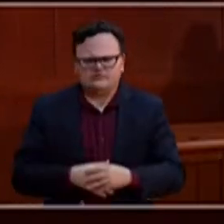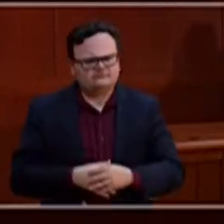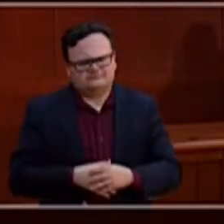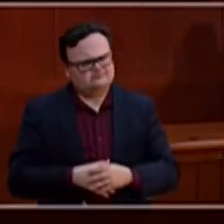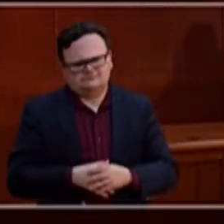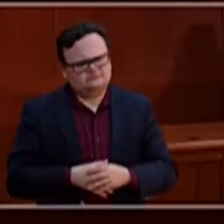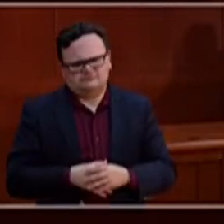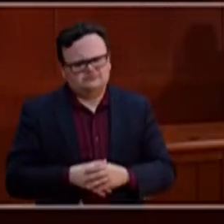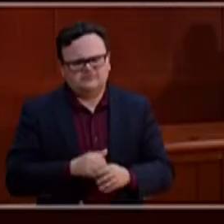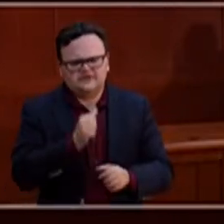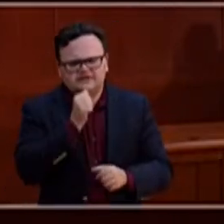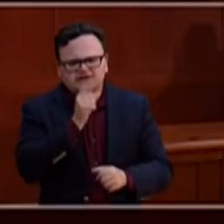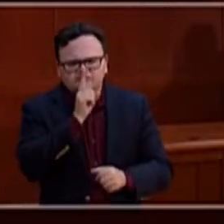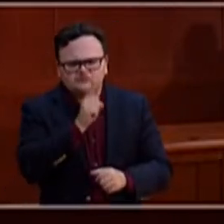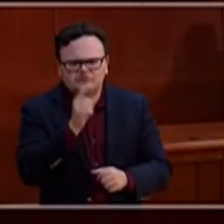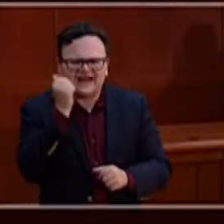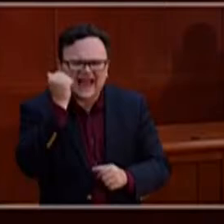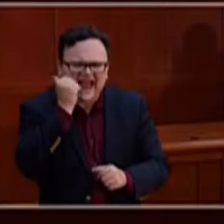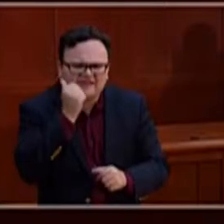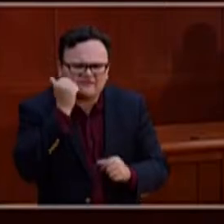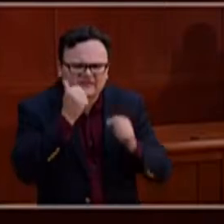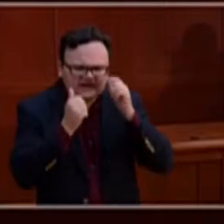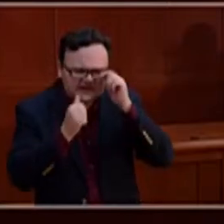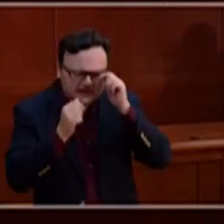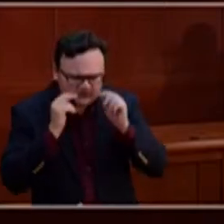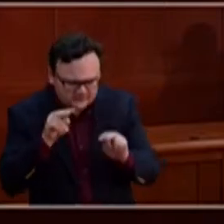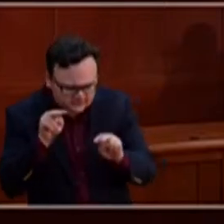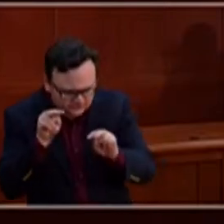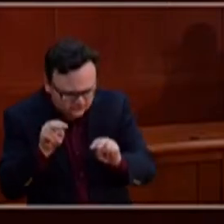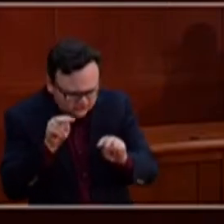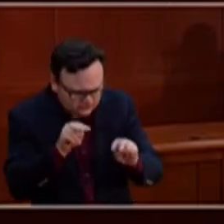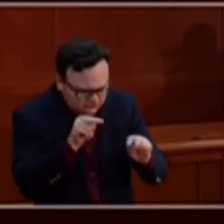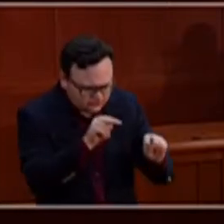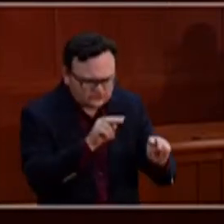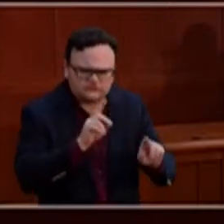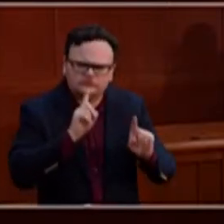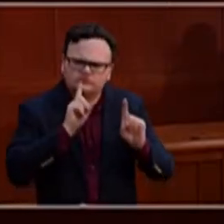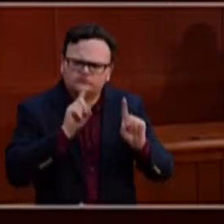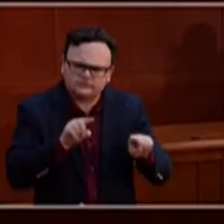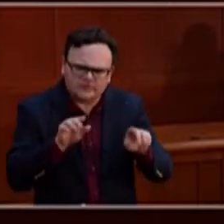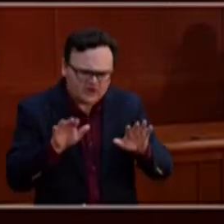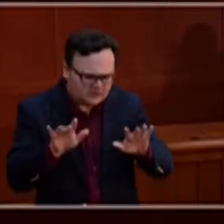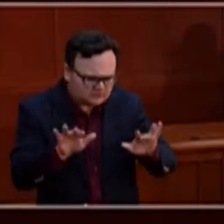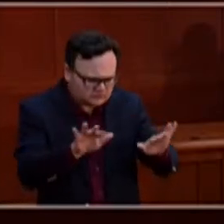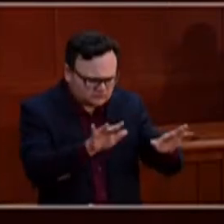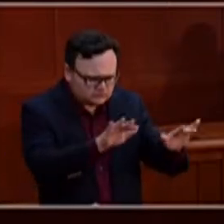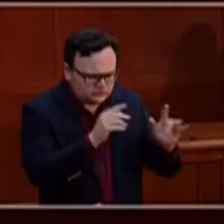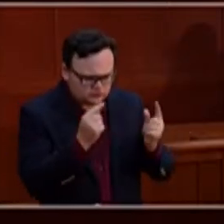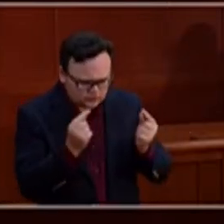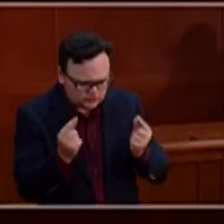working with and monitoring and responding. Yes, this has been a crisis,